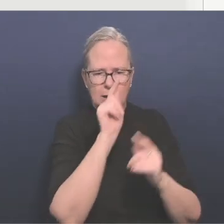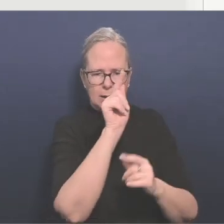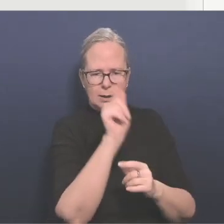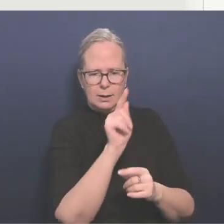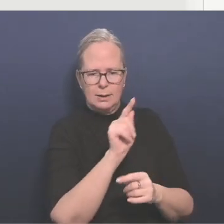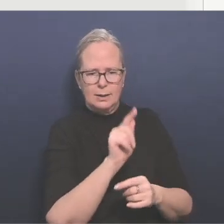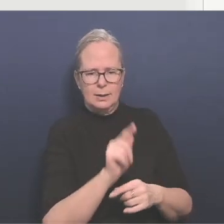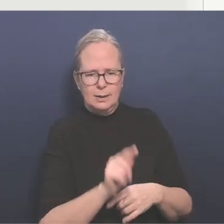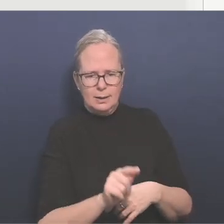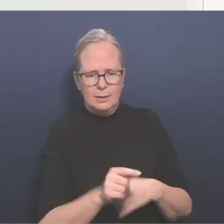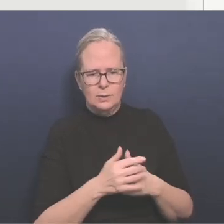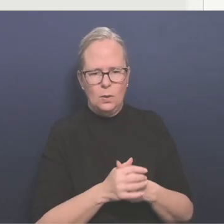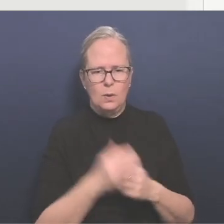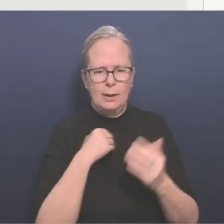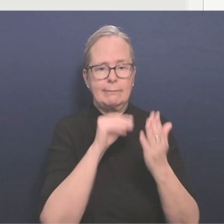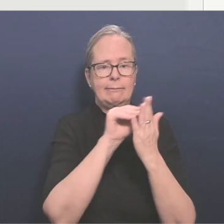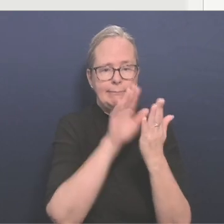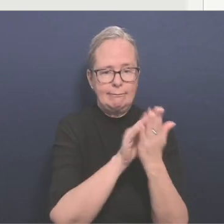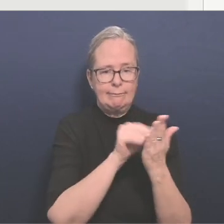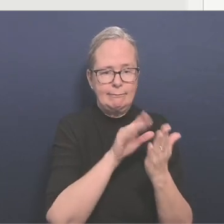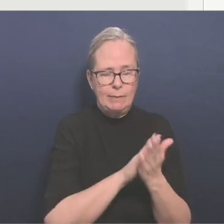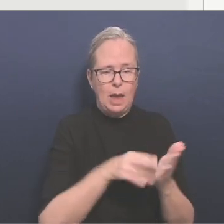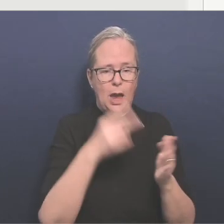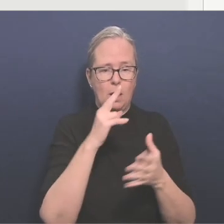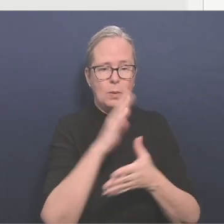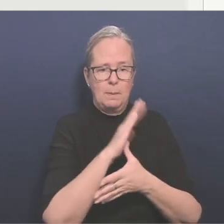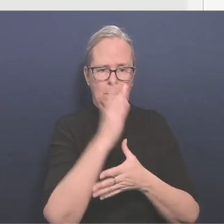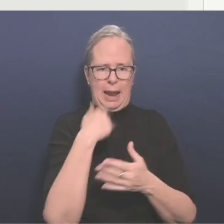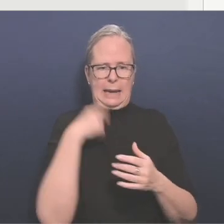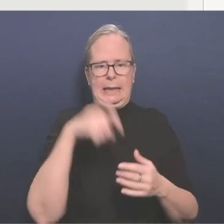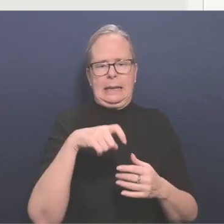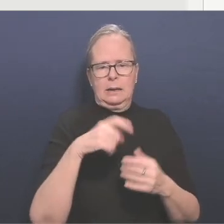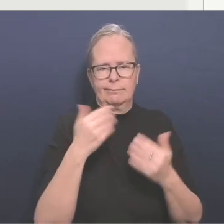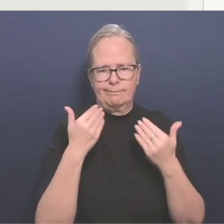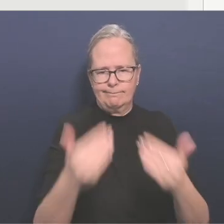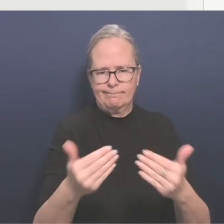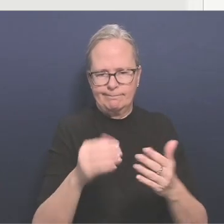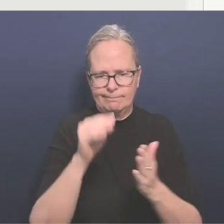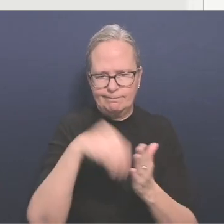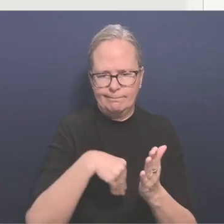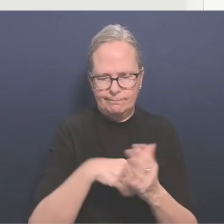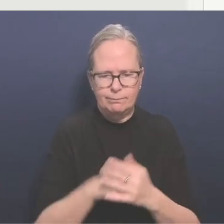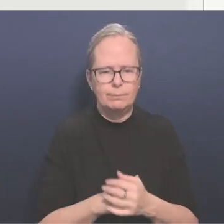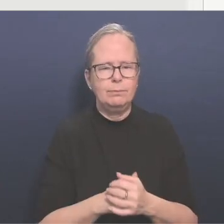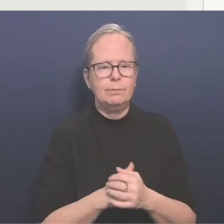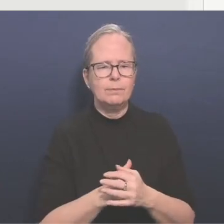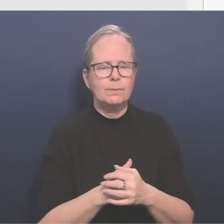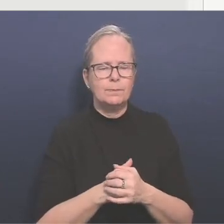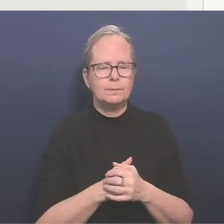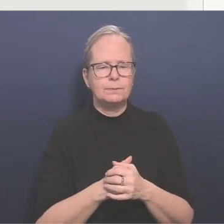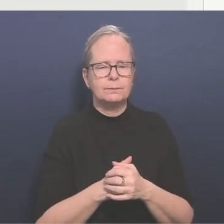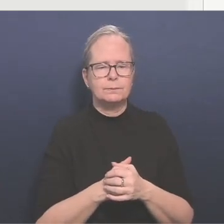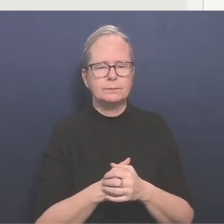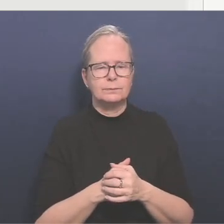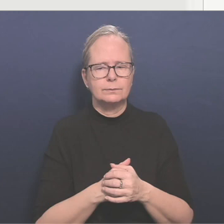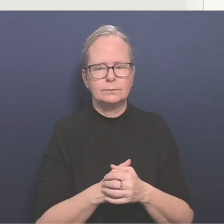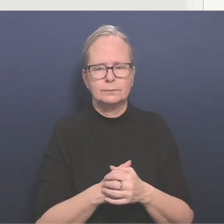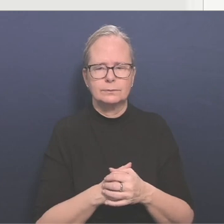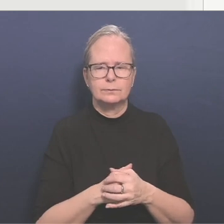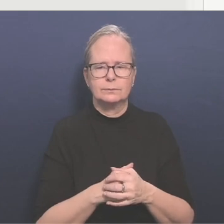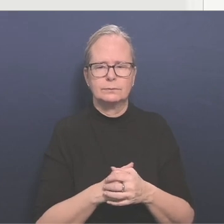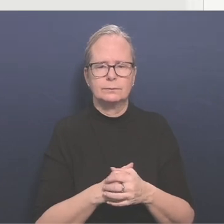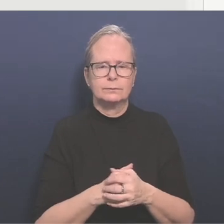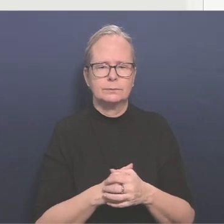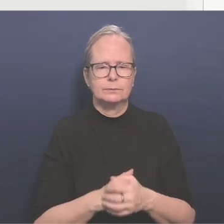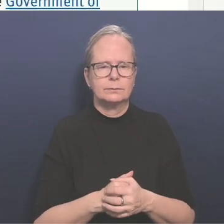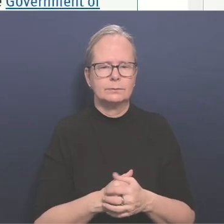it goes further to show you the eligibility and also how to apply. Very important, how to apply. Then at this